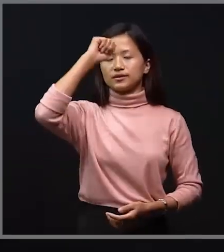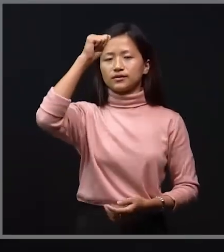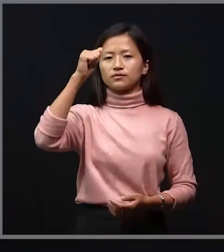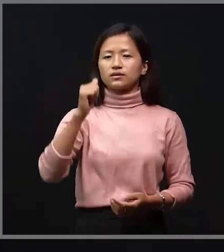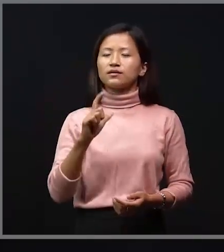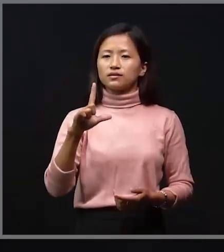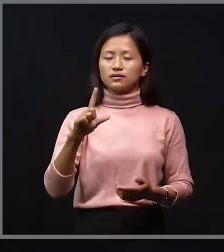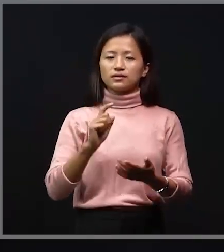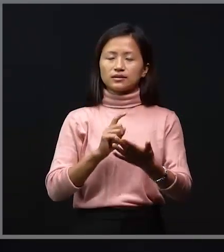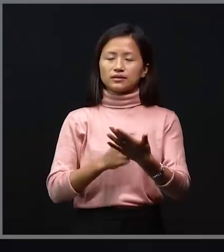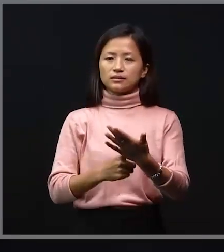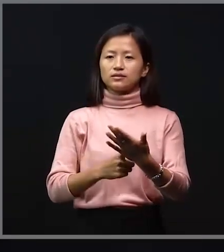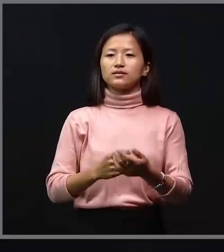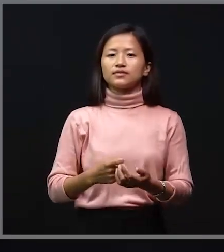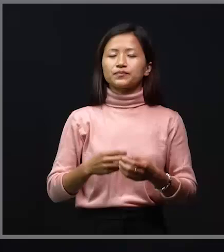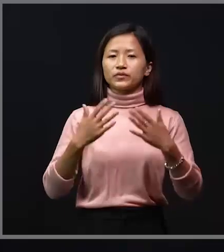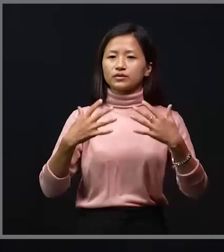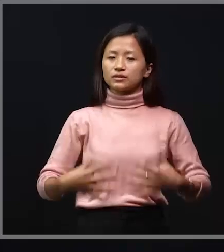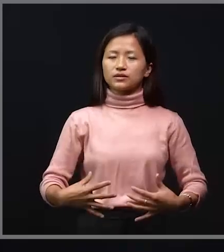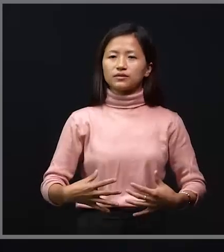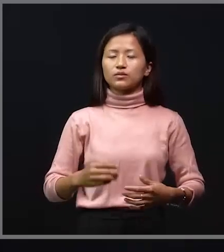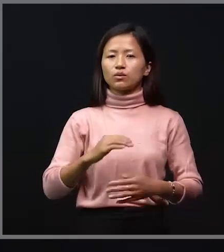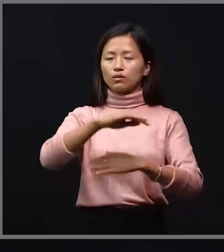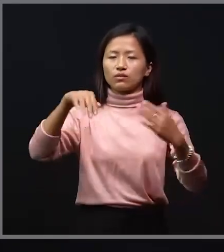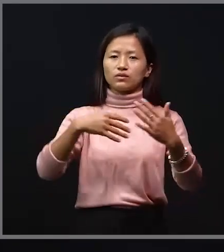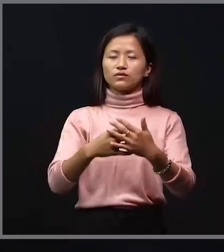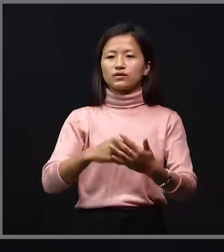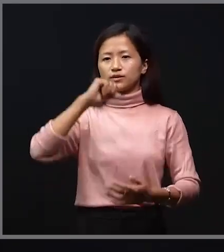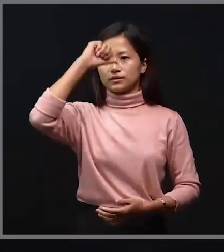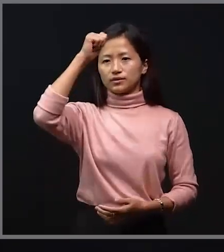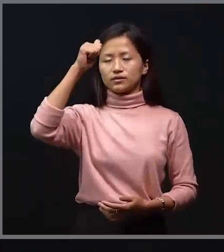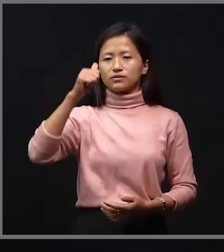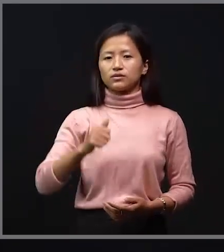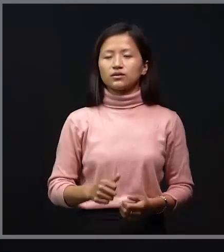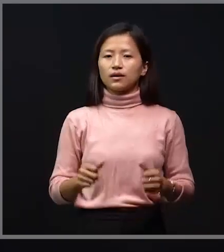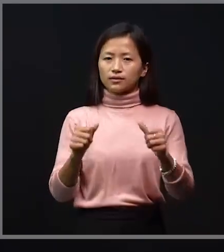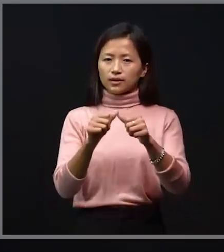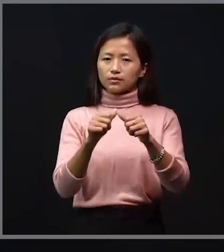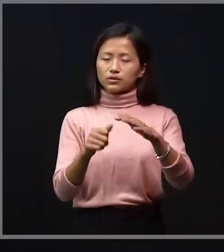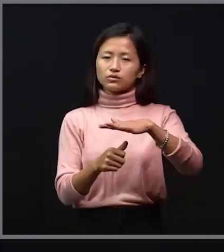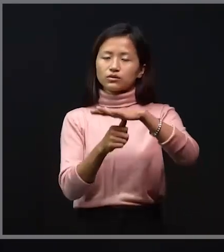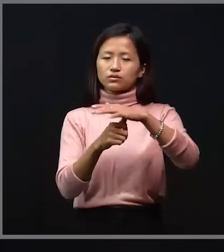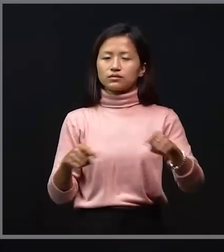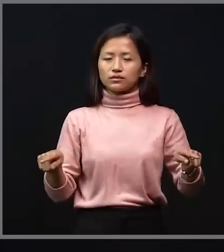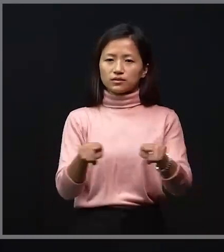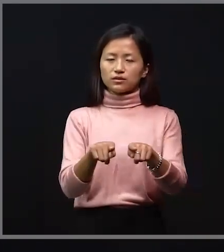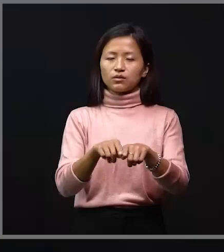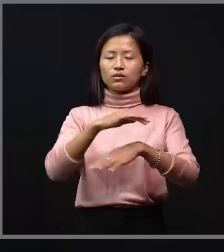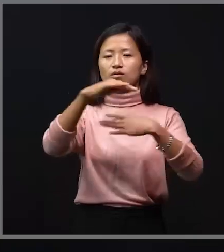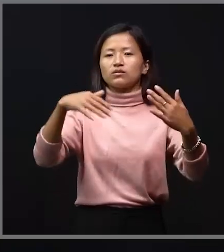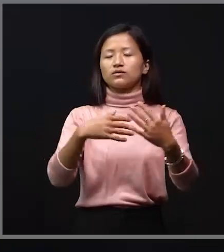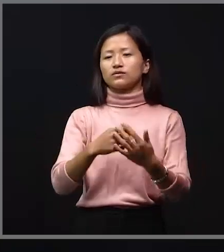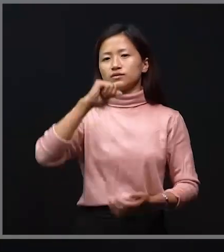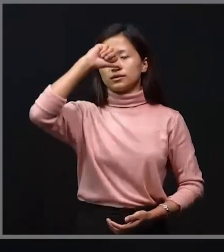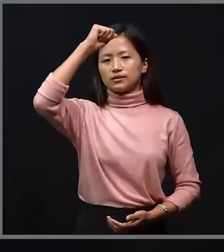legal system, it was uniform. It was same all over India. Then the administration also, it was same all over